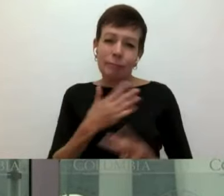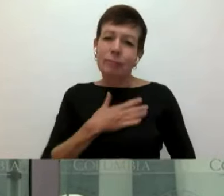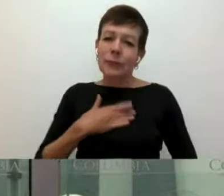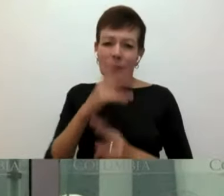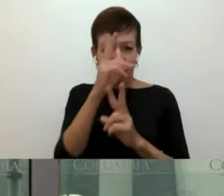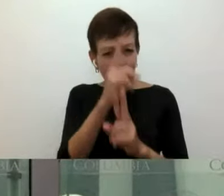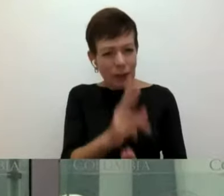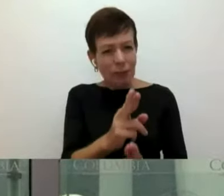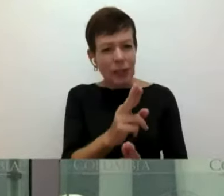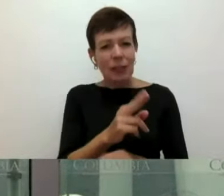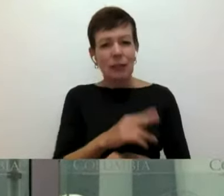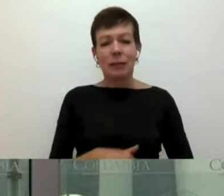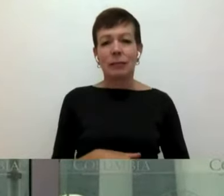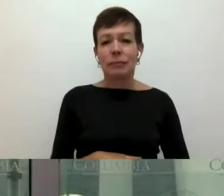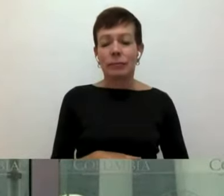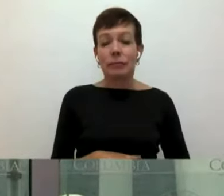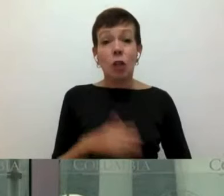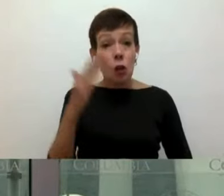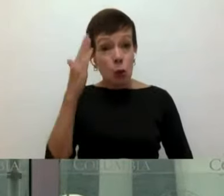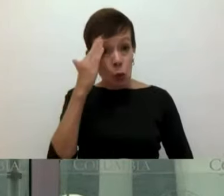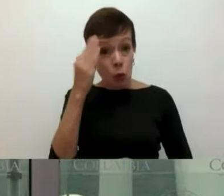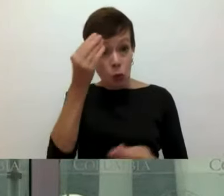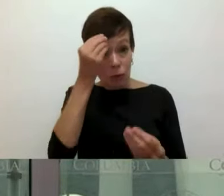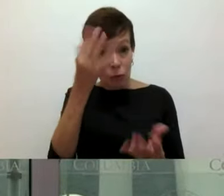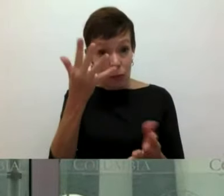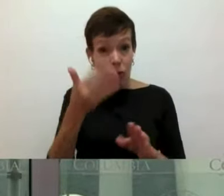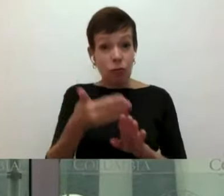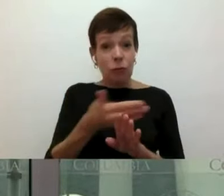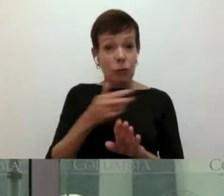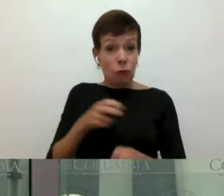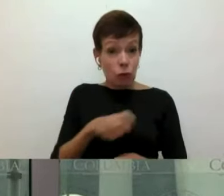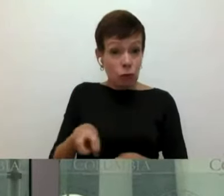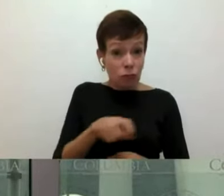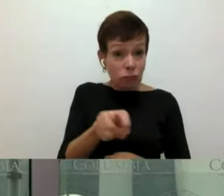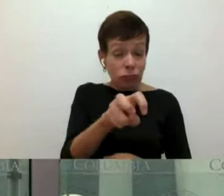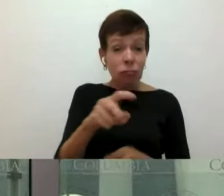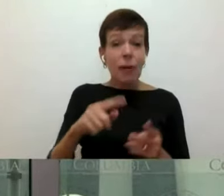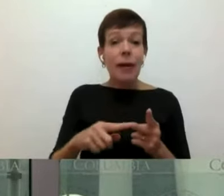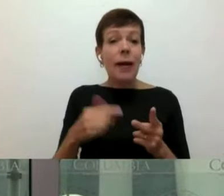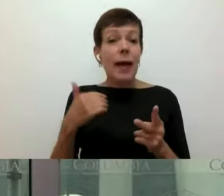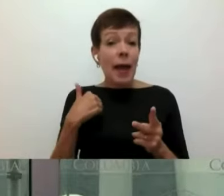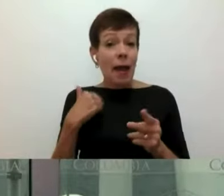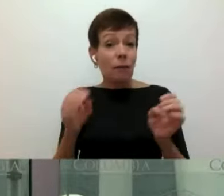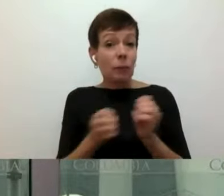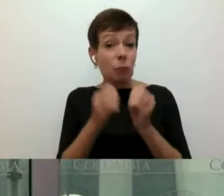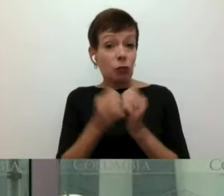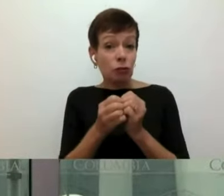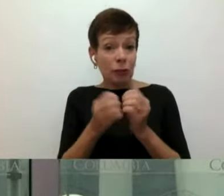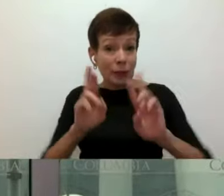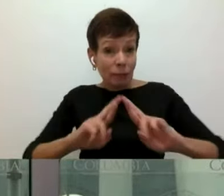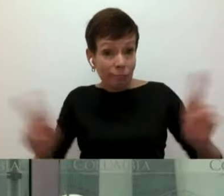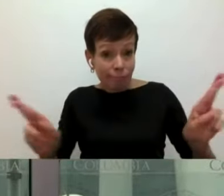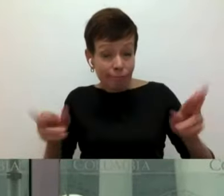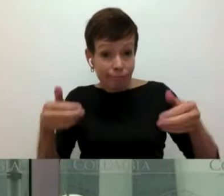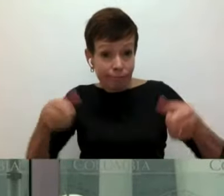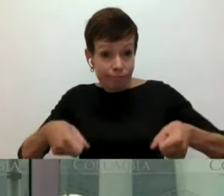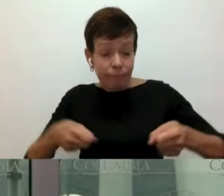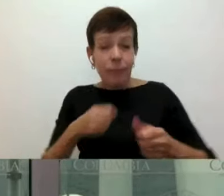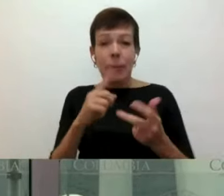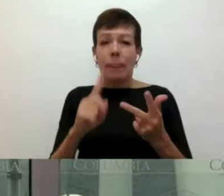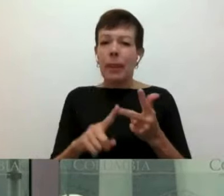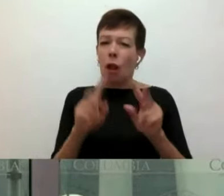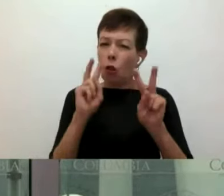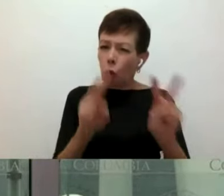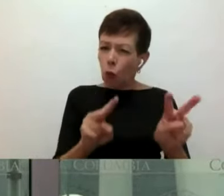them. Please respect their wishes. Know before you go and be prepared. Have emergency provisions with you and